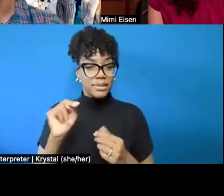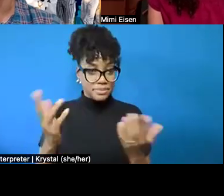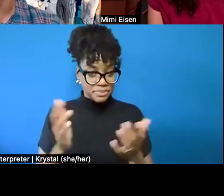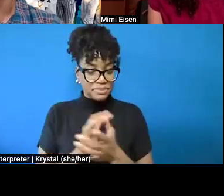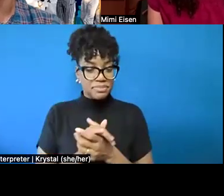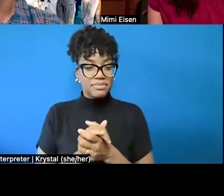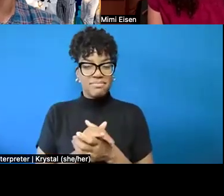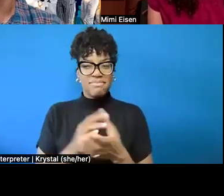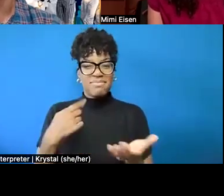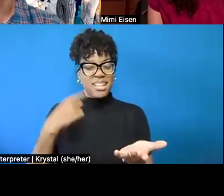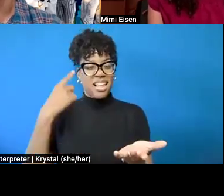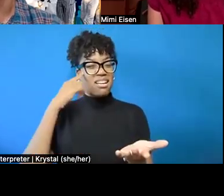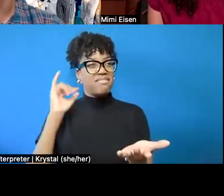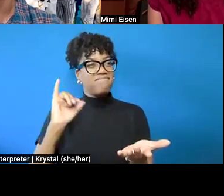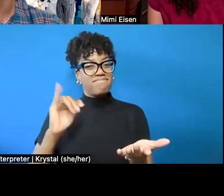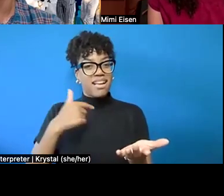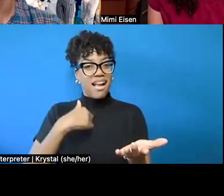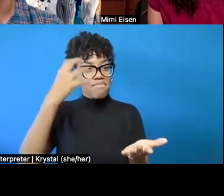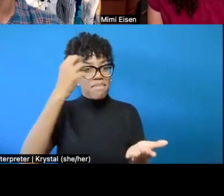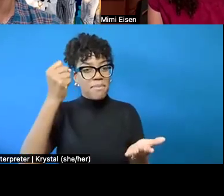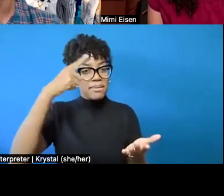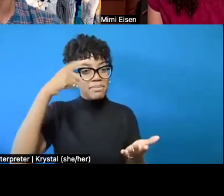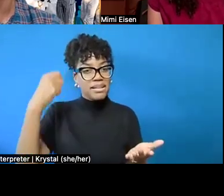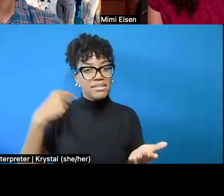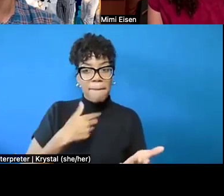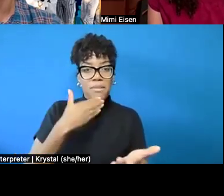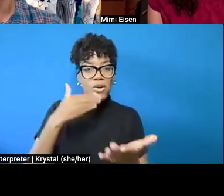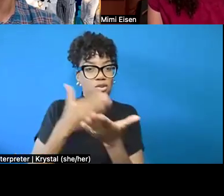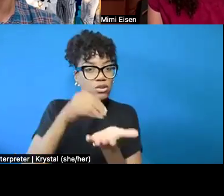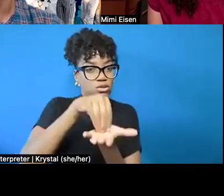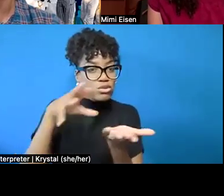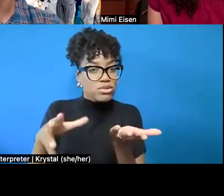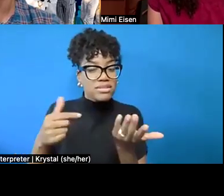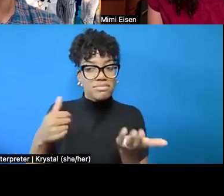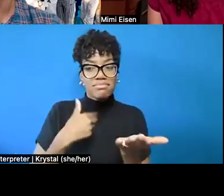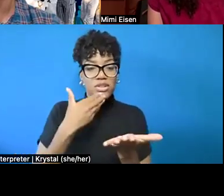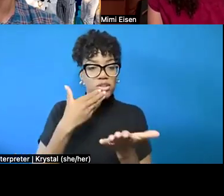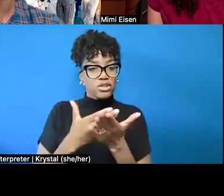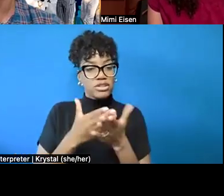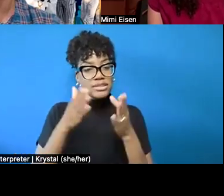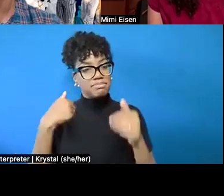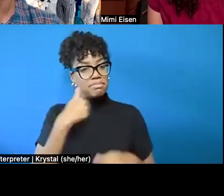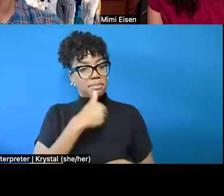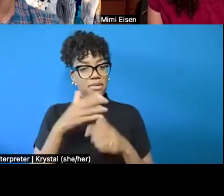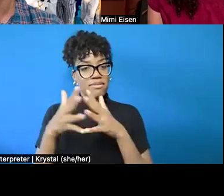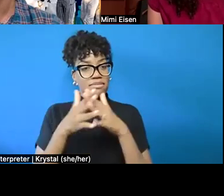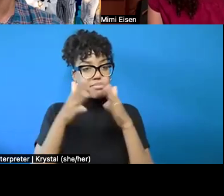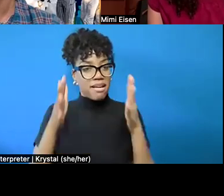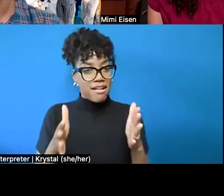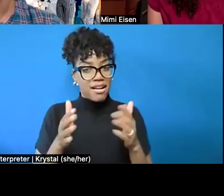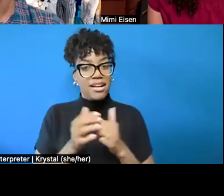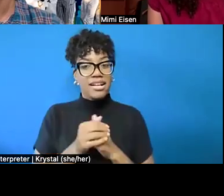citizen, right? But nobody ever asked me a more important question. Like, what rights does